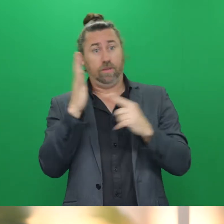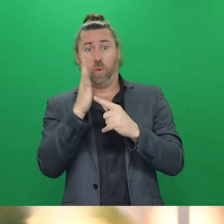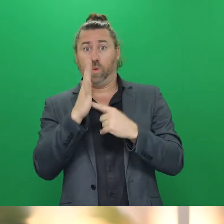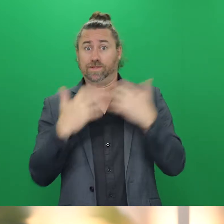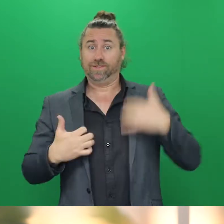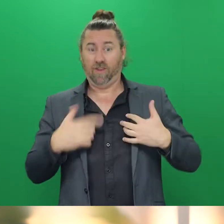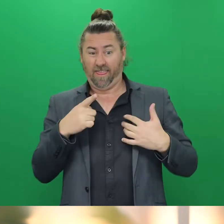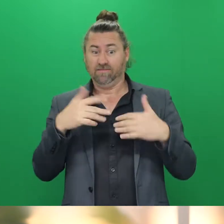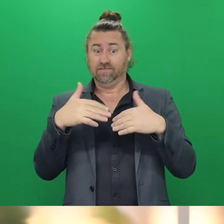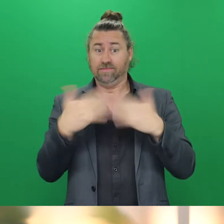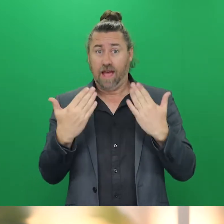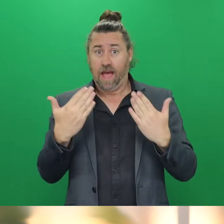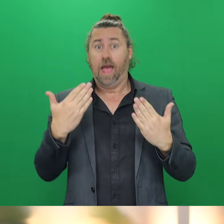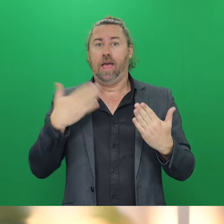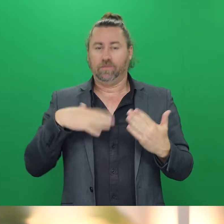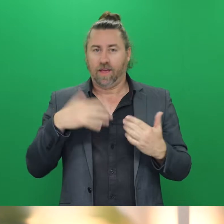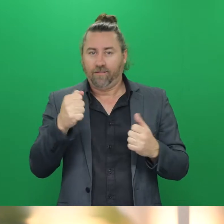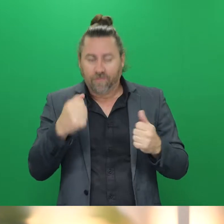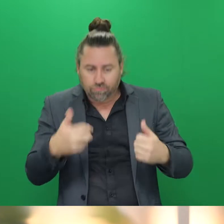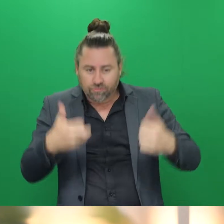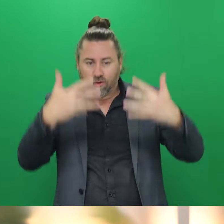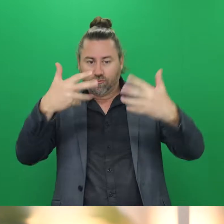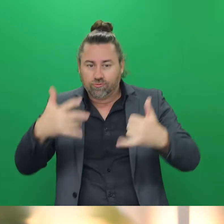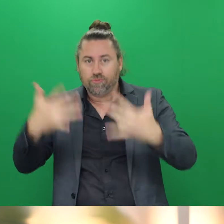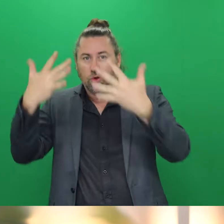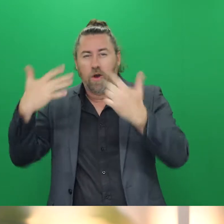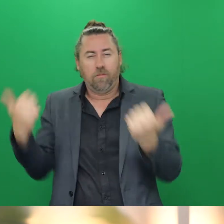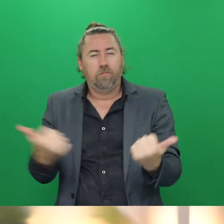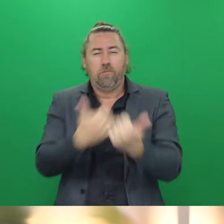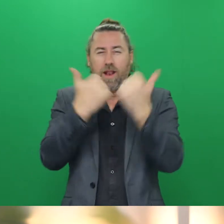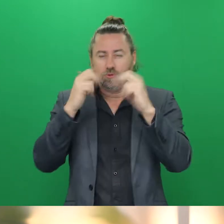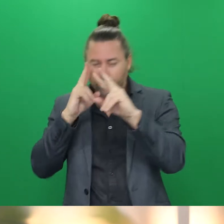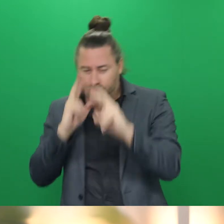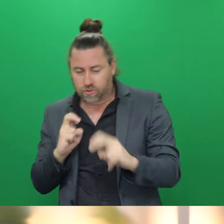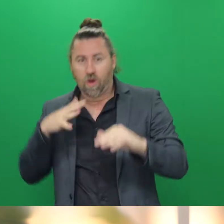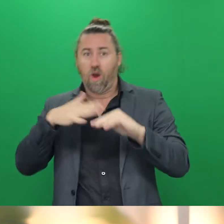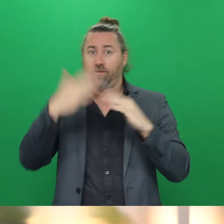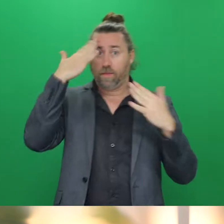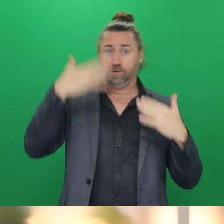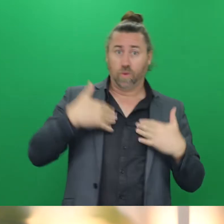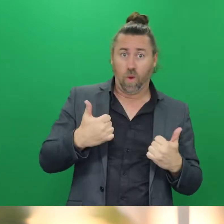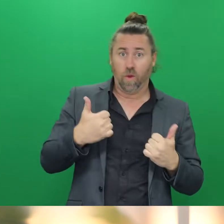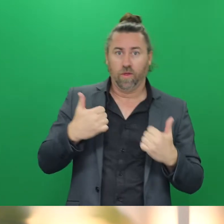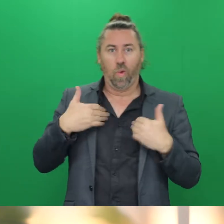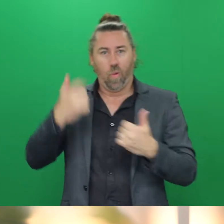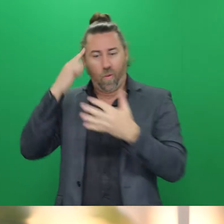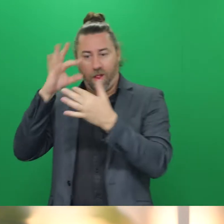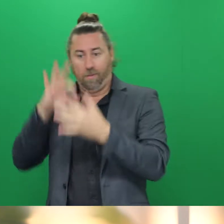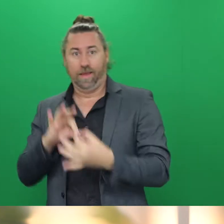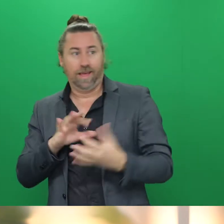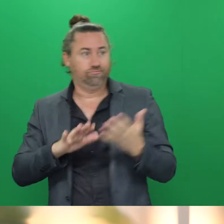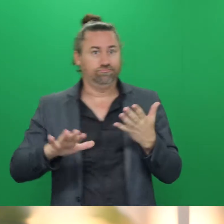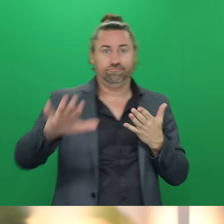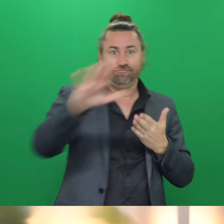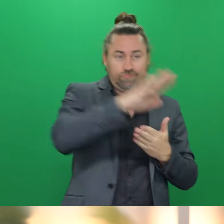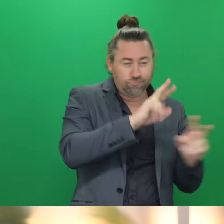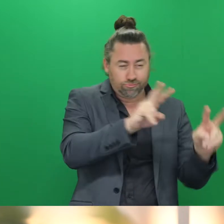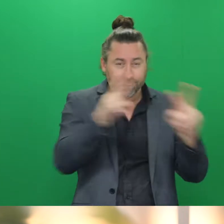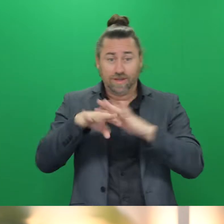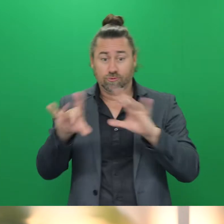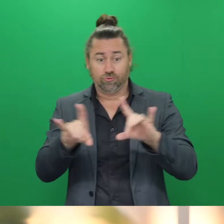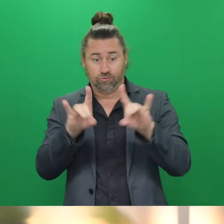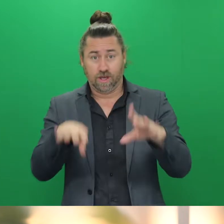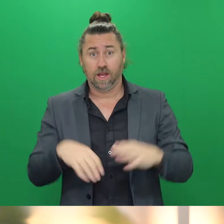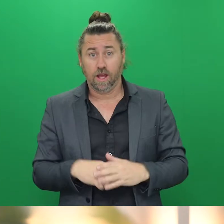it marked the release of the prevalence results from the National Study of Mental Health and Wellbeing. This is the first time